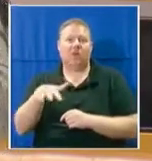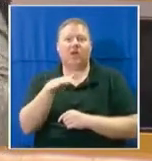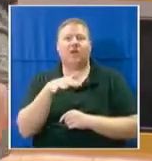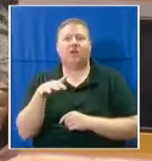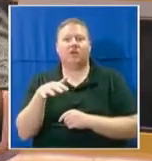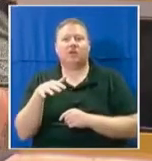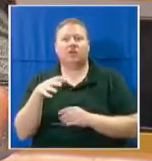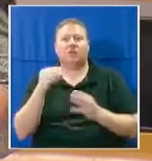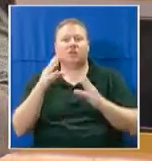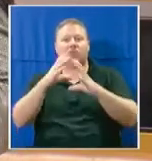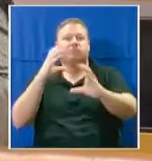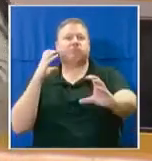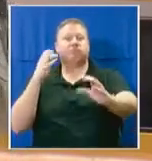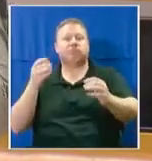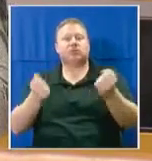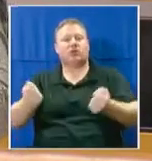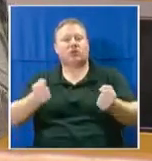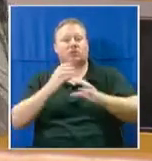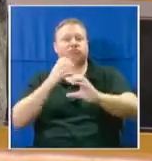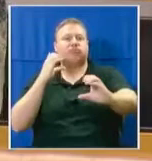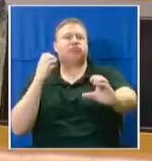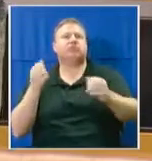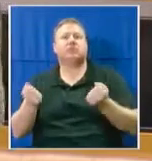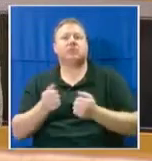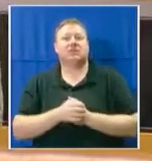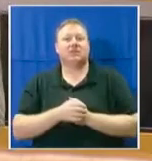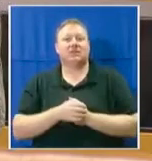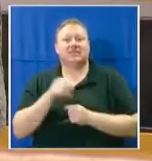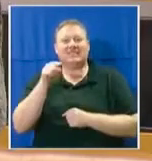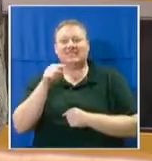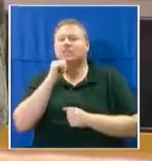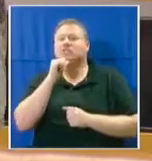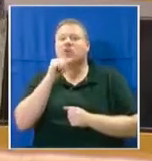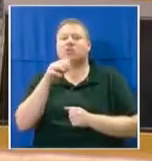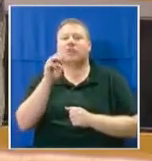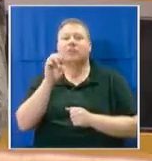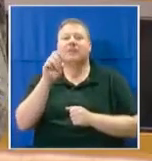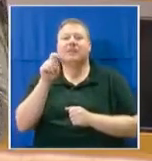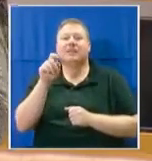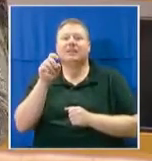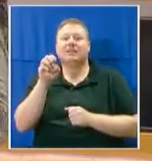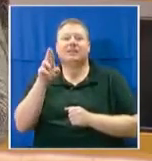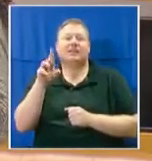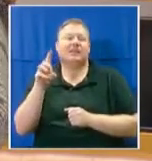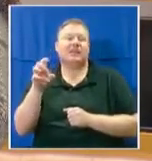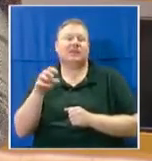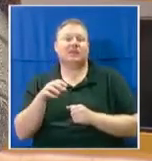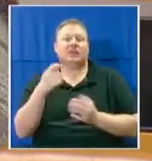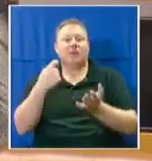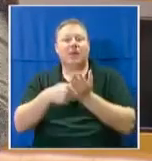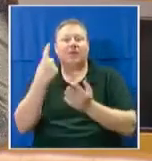water tankers. That water is not metered and is not paid for, but